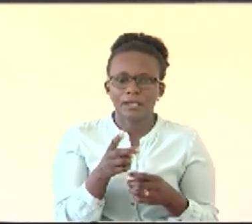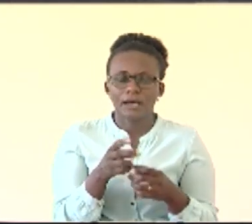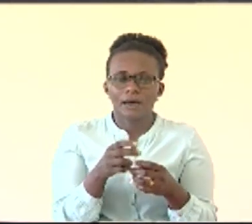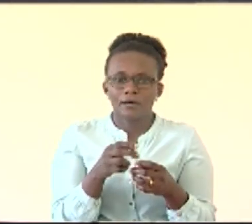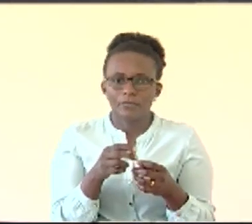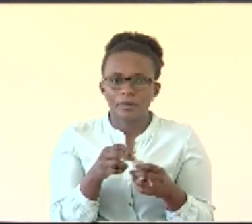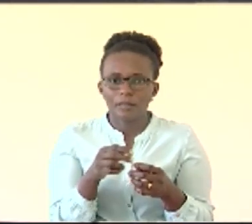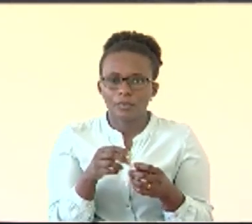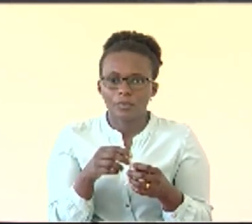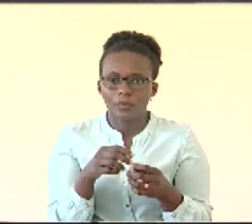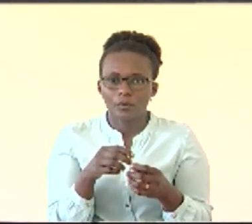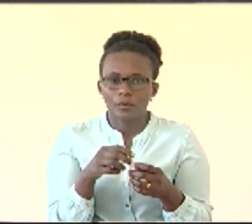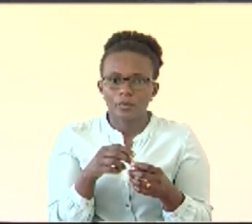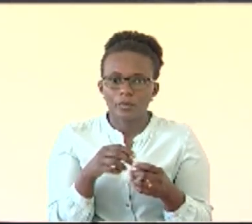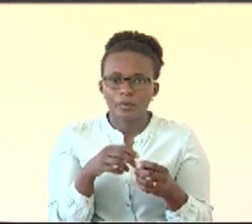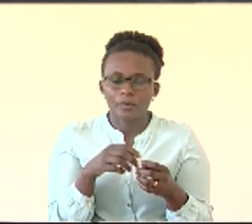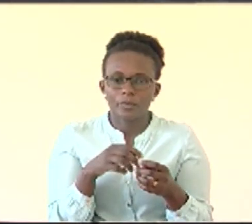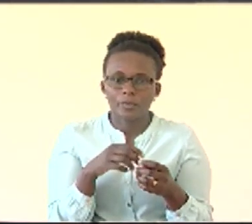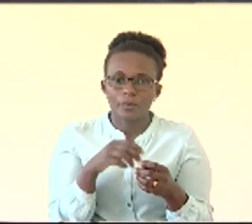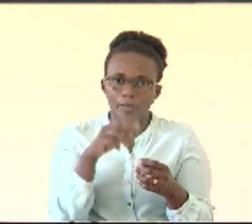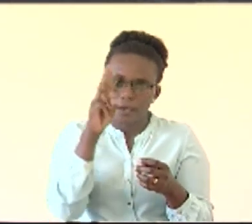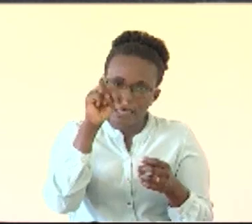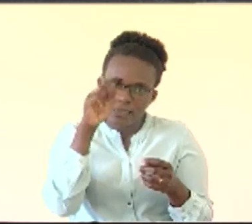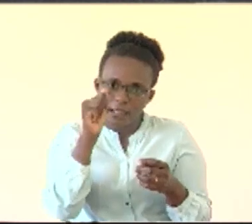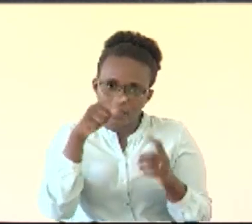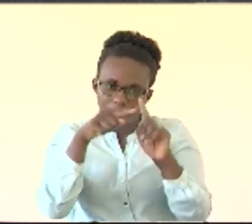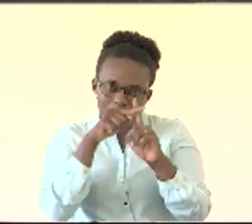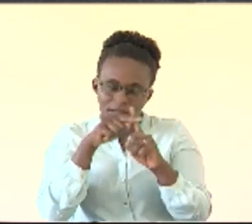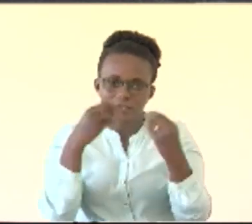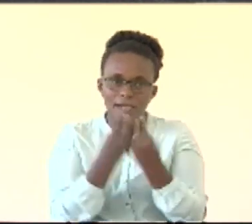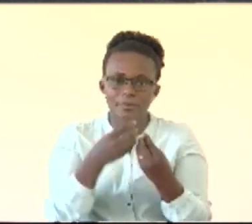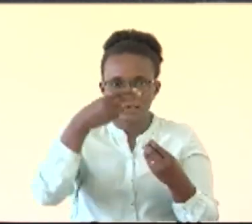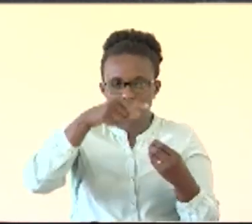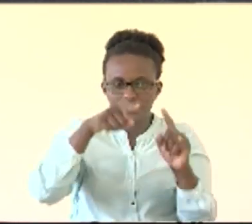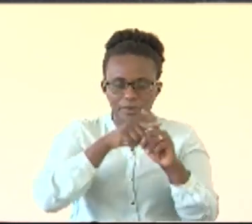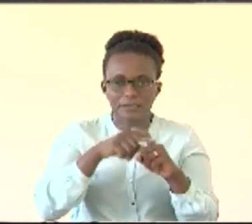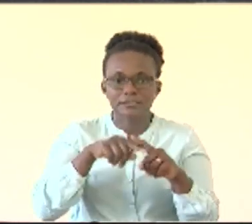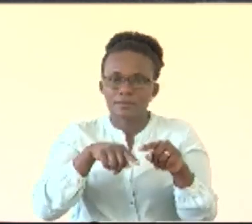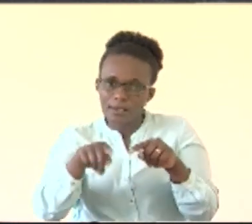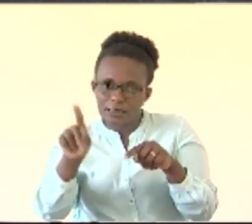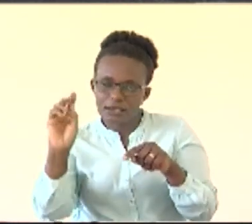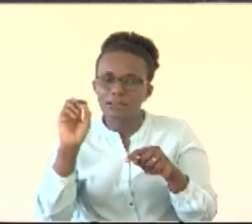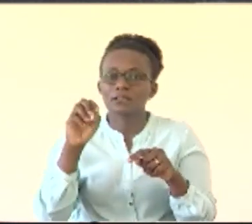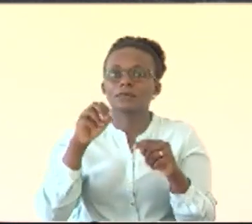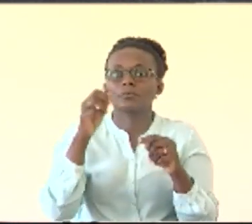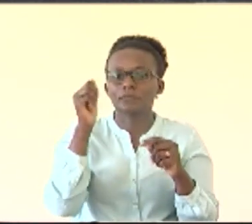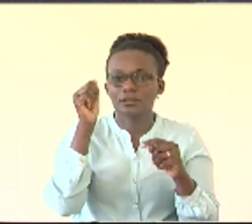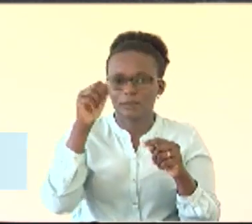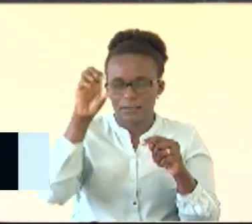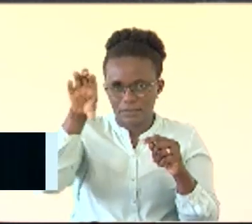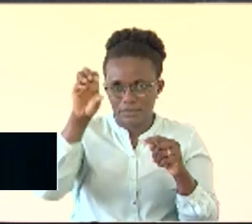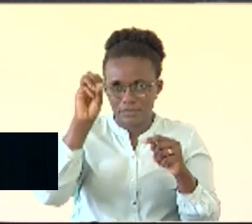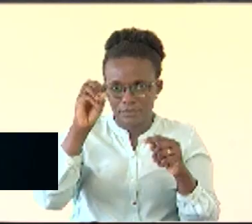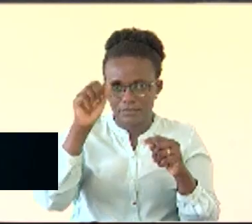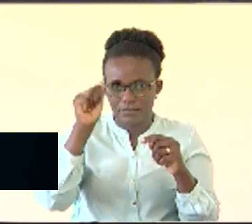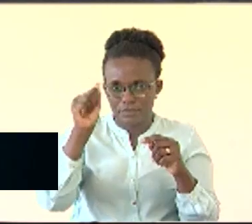So these ones are moving to the cathode. As we had discussed previously, I'm just trying to remind you this